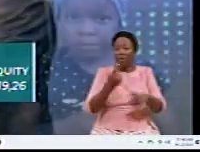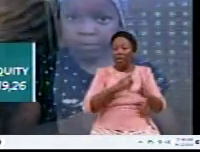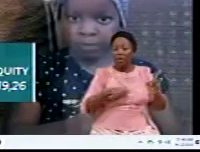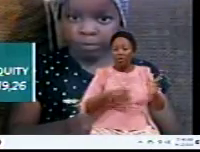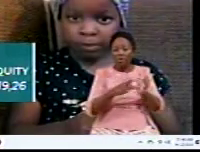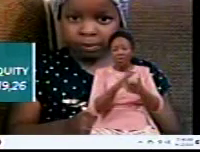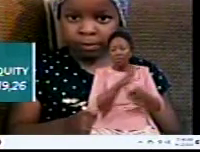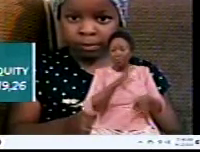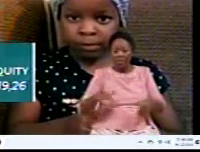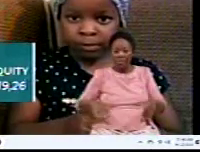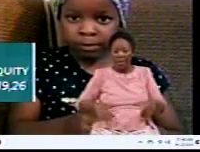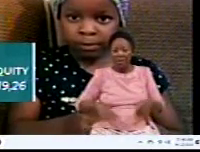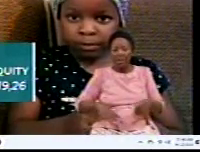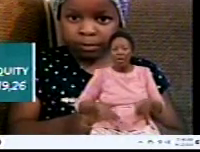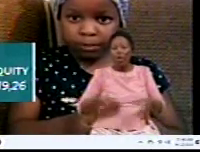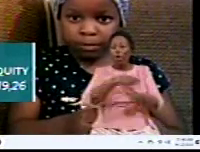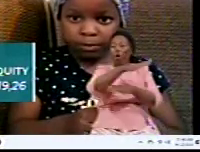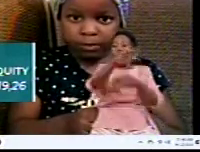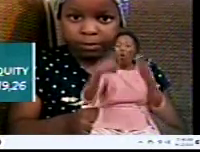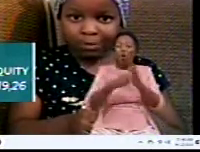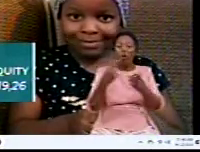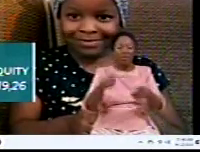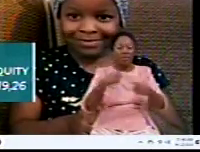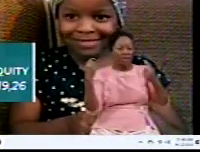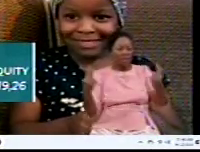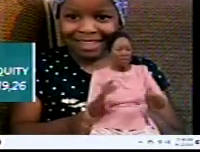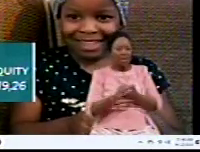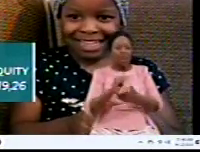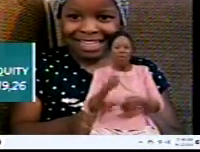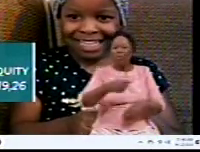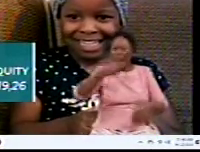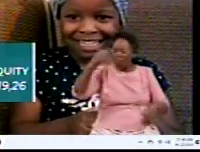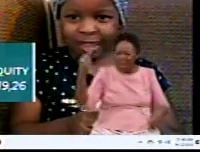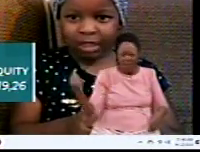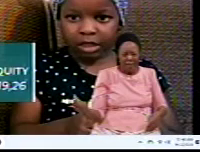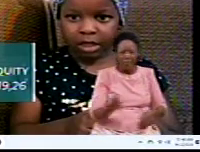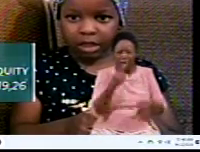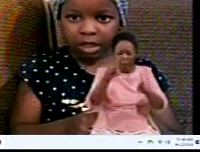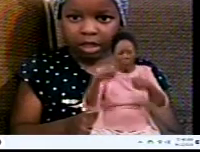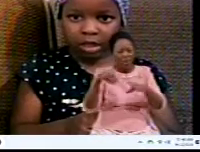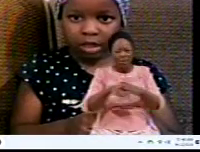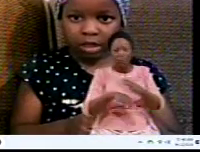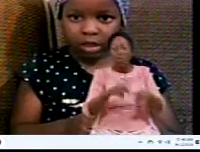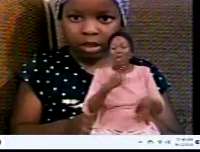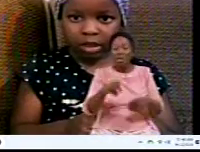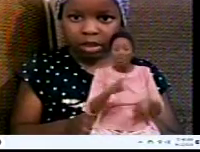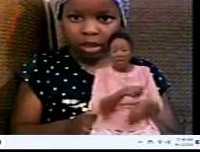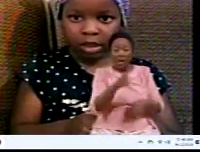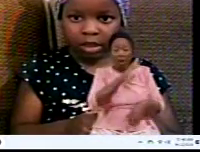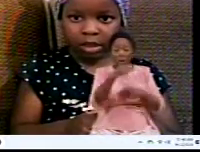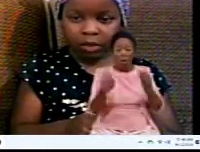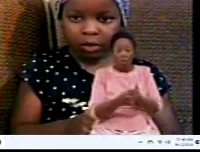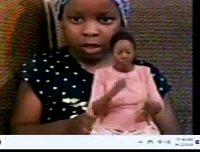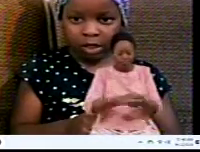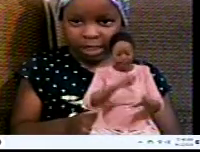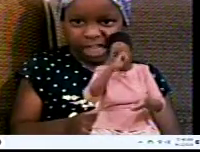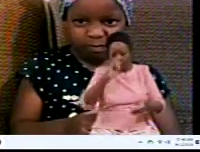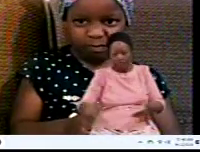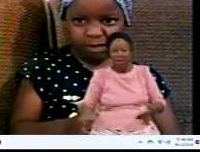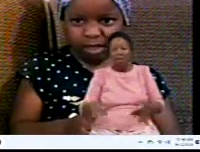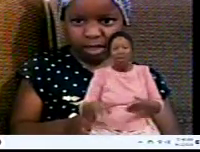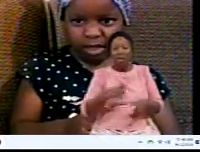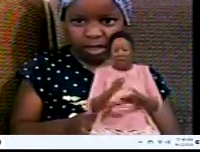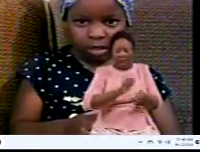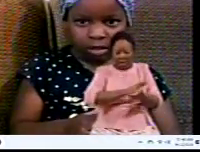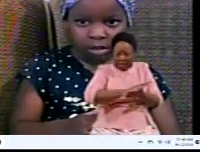Jesus Christ, all the sins you ever committed, they're blotted out. They're wiped